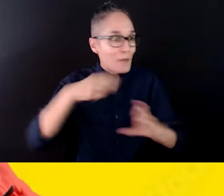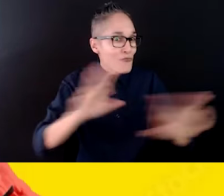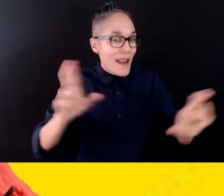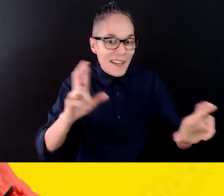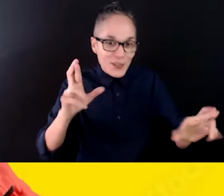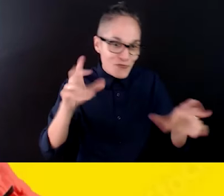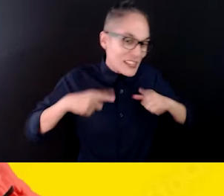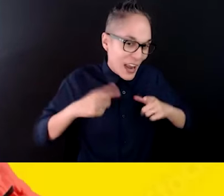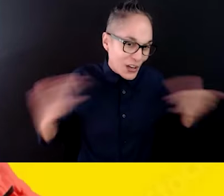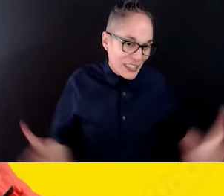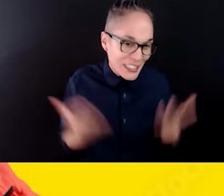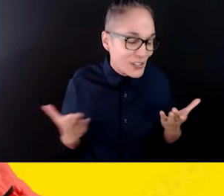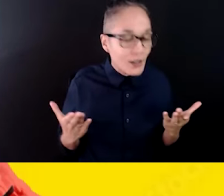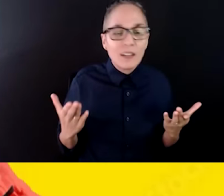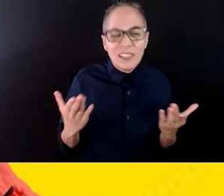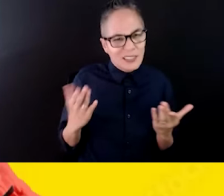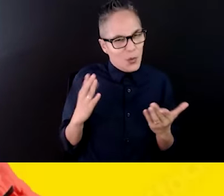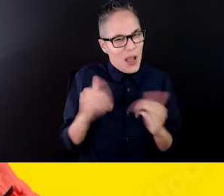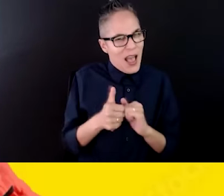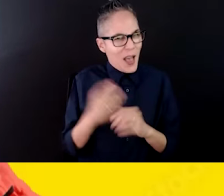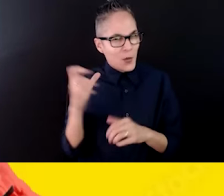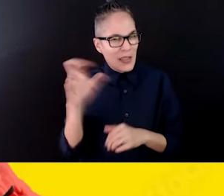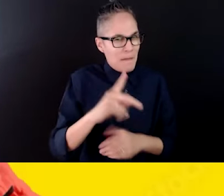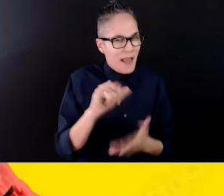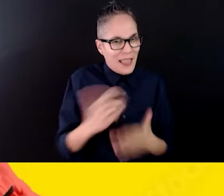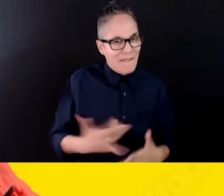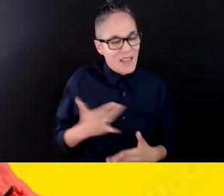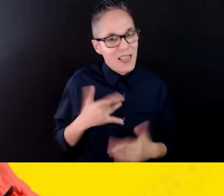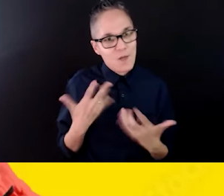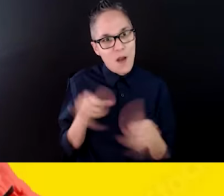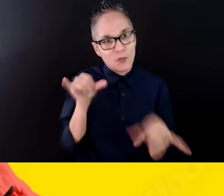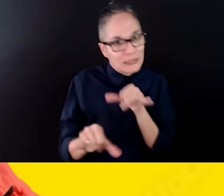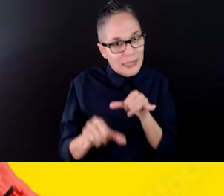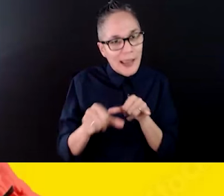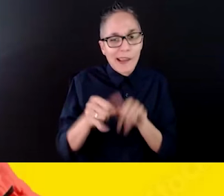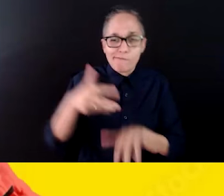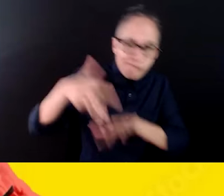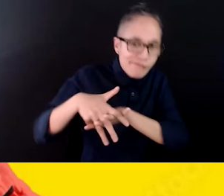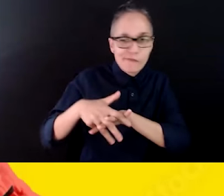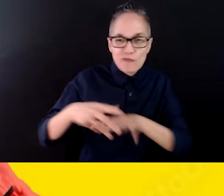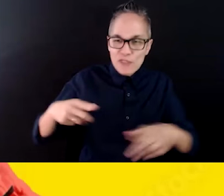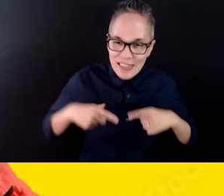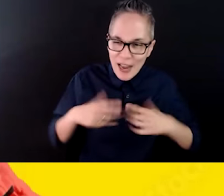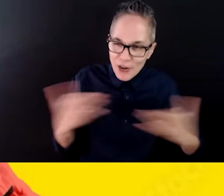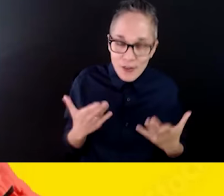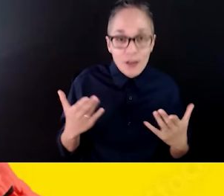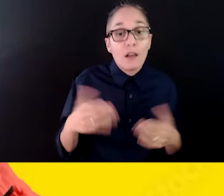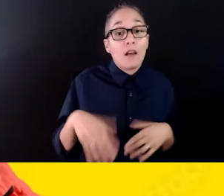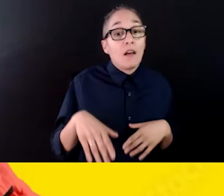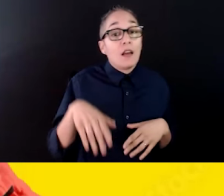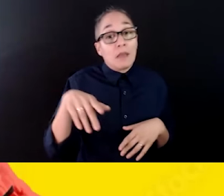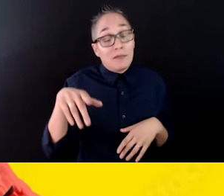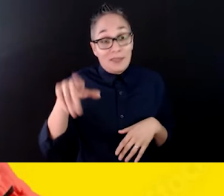A few people. But so how do we get that back? What's missing? Stop admin turnover every 2 years. Okay, admin turnover